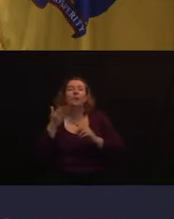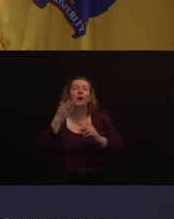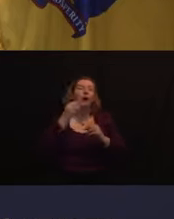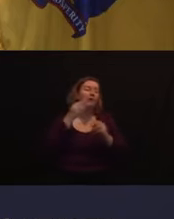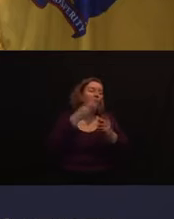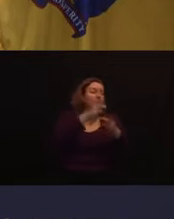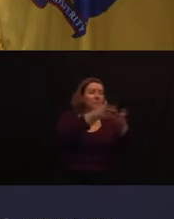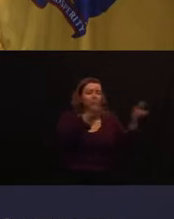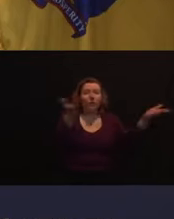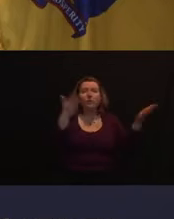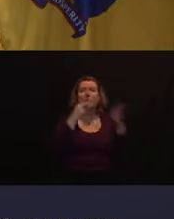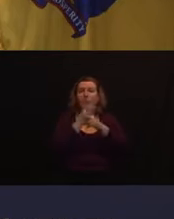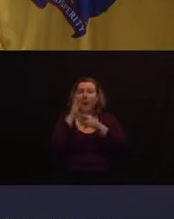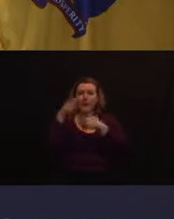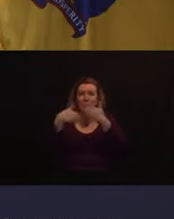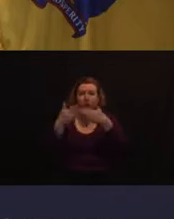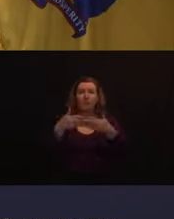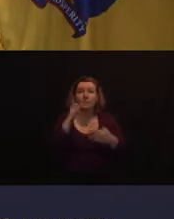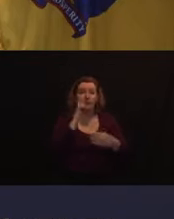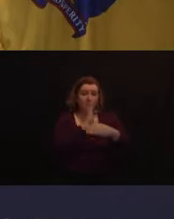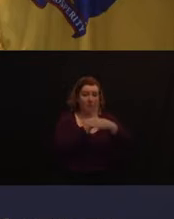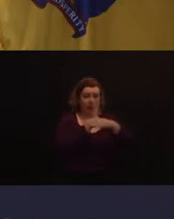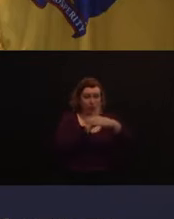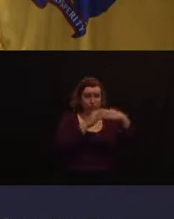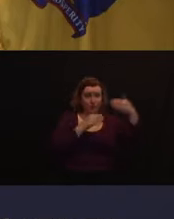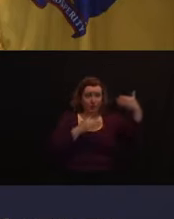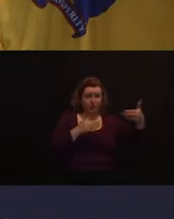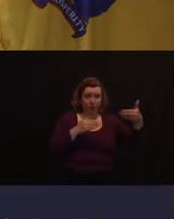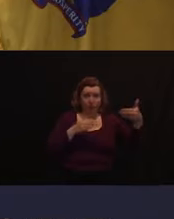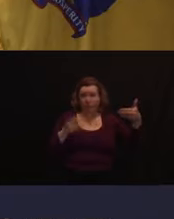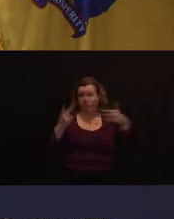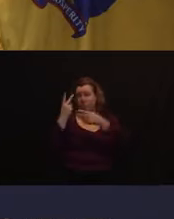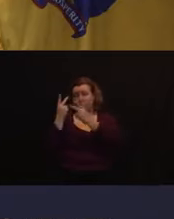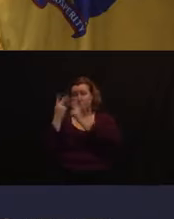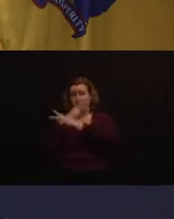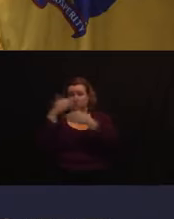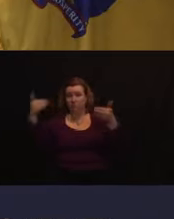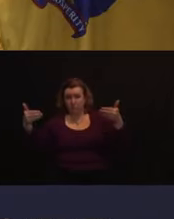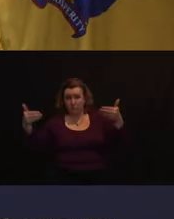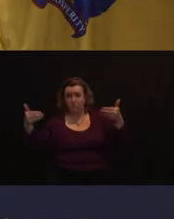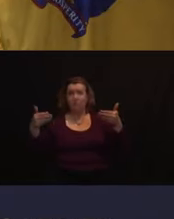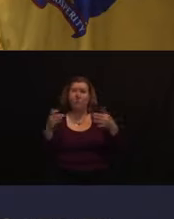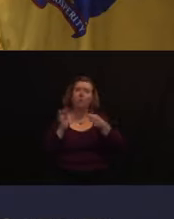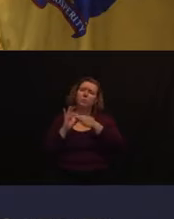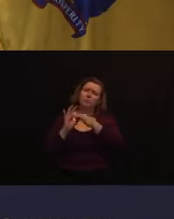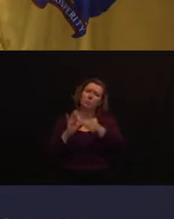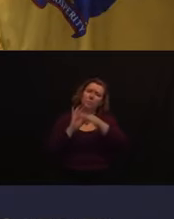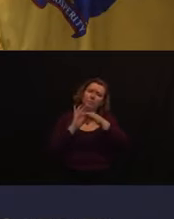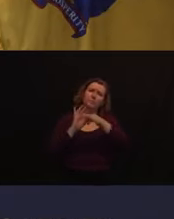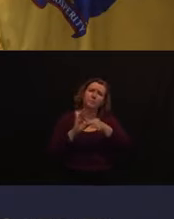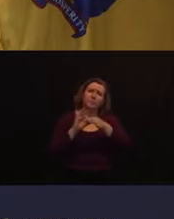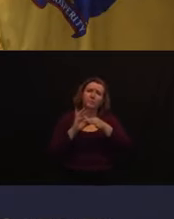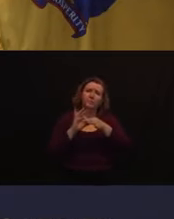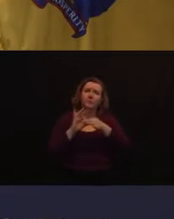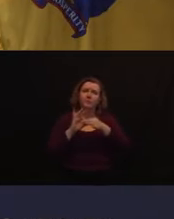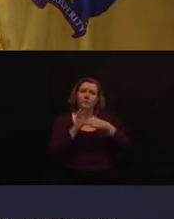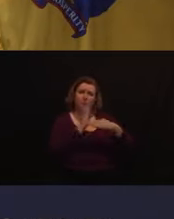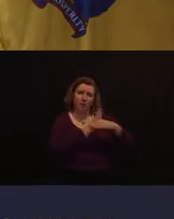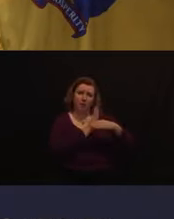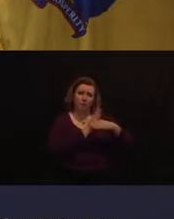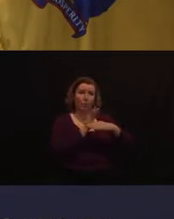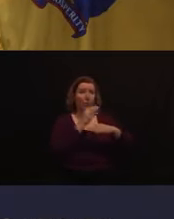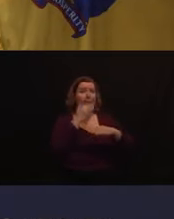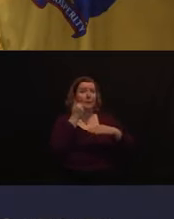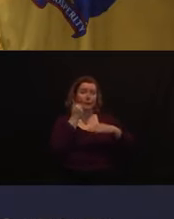moderate case versus the high case. I think we can together achieve the moderate, if not better case.